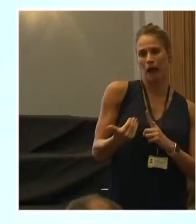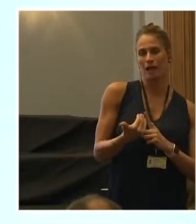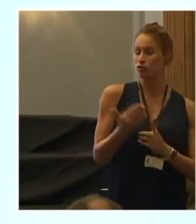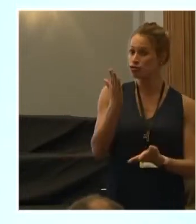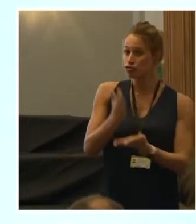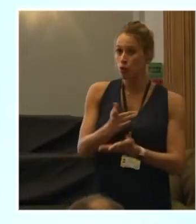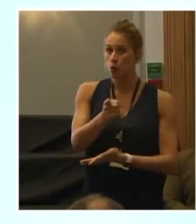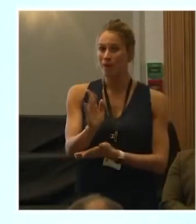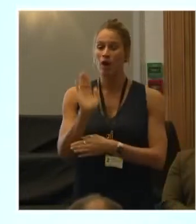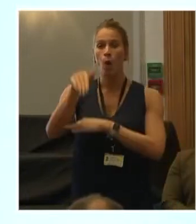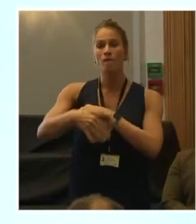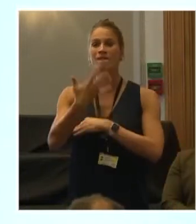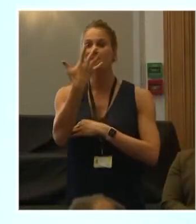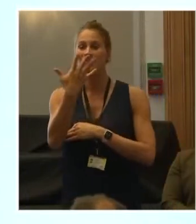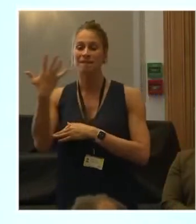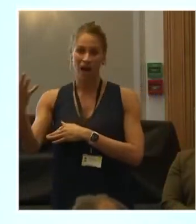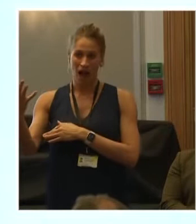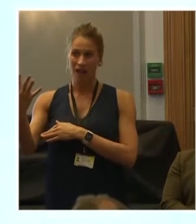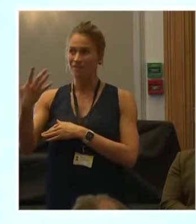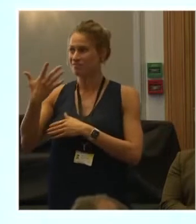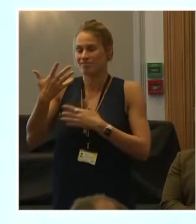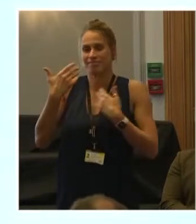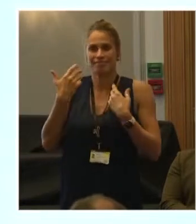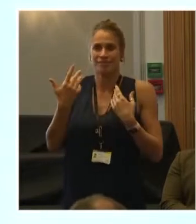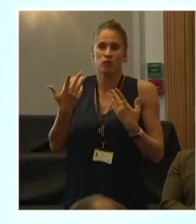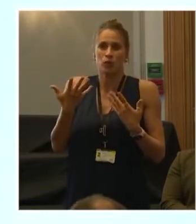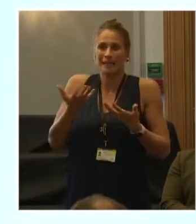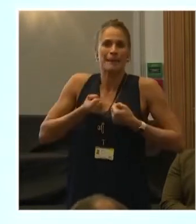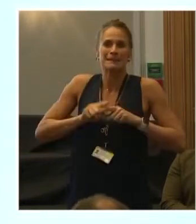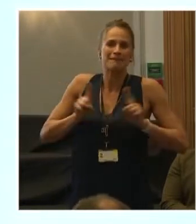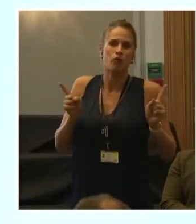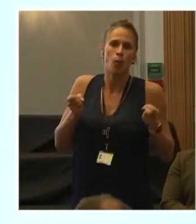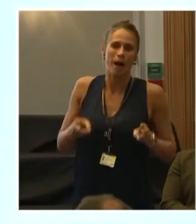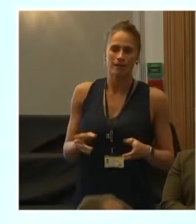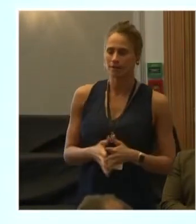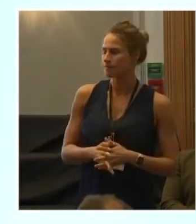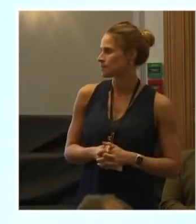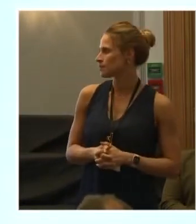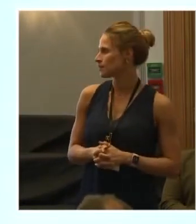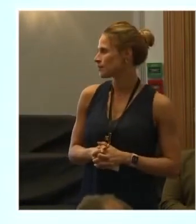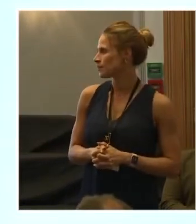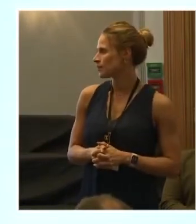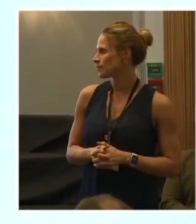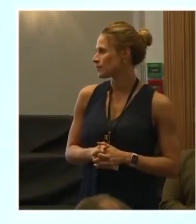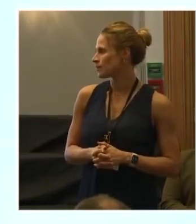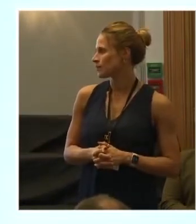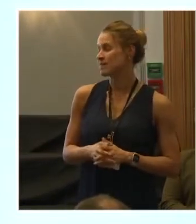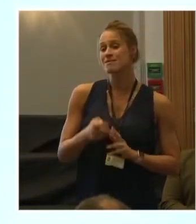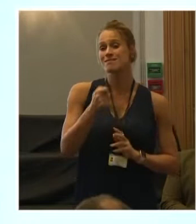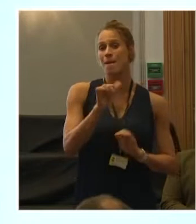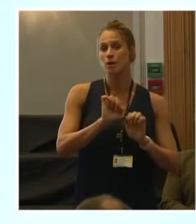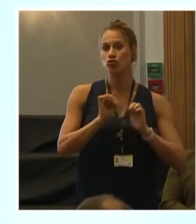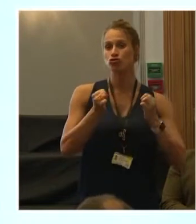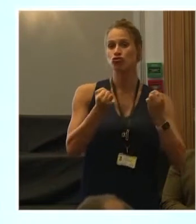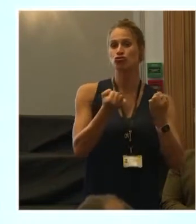anyone aged over 55. While all groups prioritised research, there were some that put more emphasis on